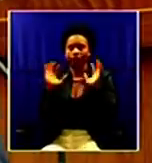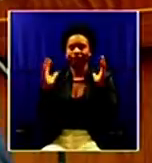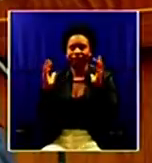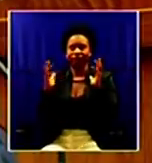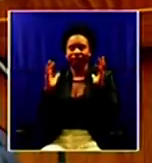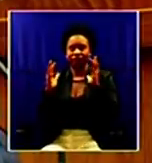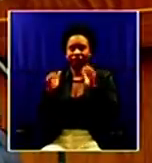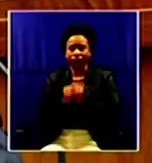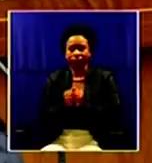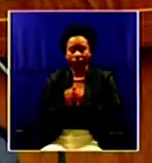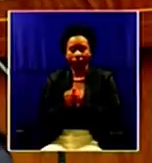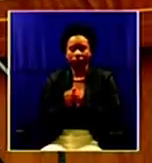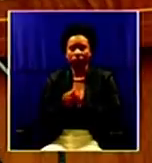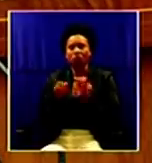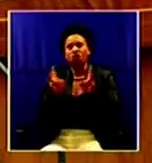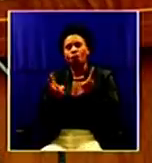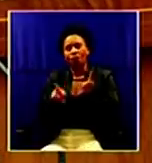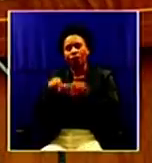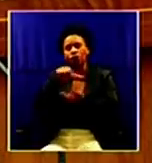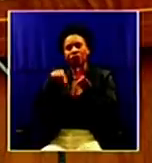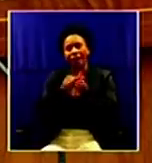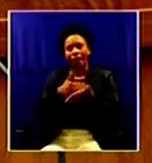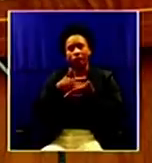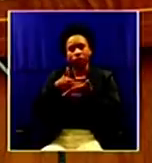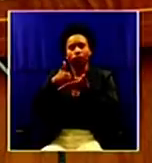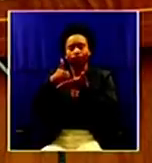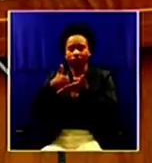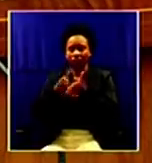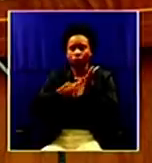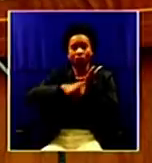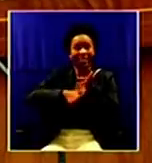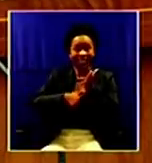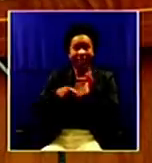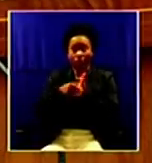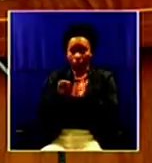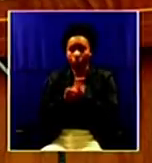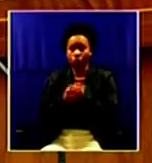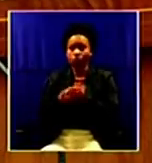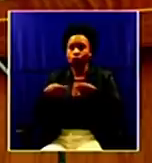Now, the regular social assistance grants are adjusted upwards.